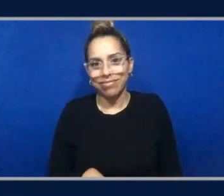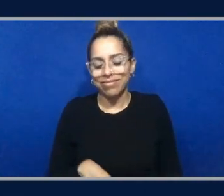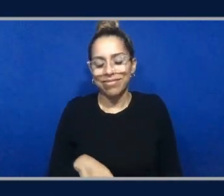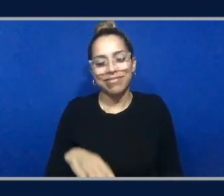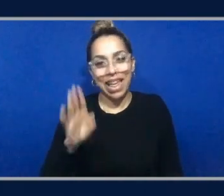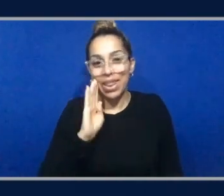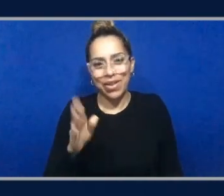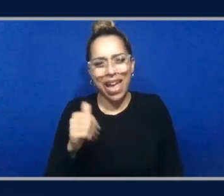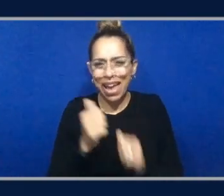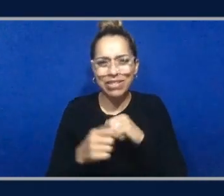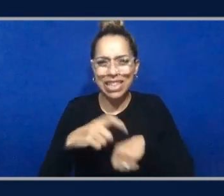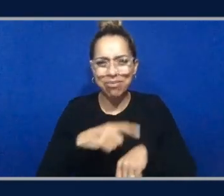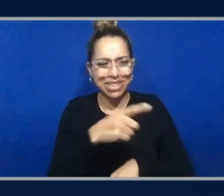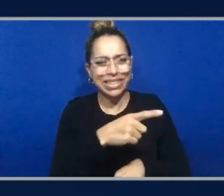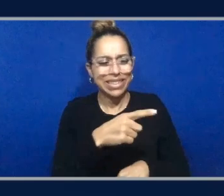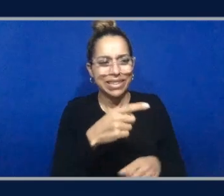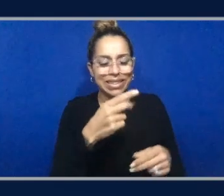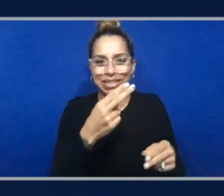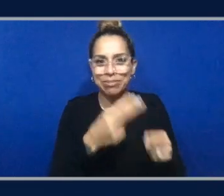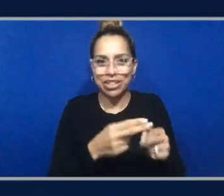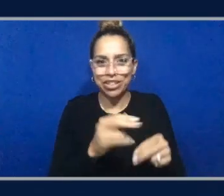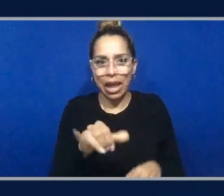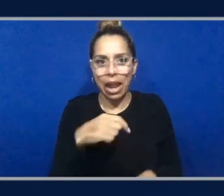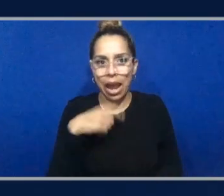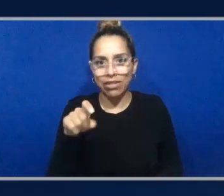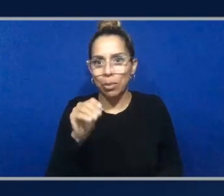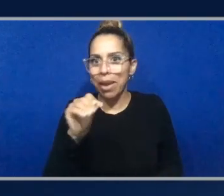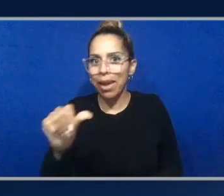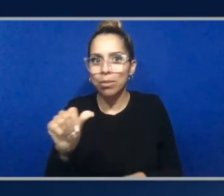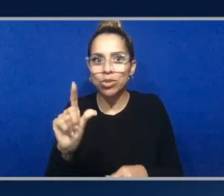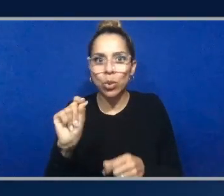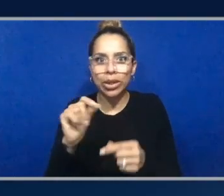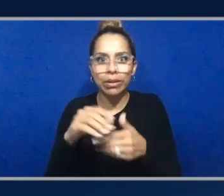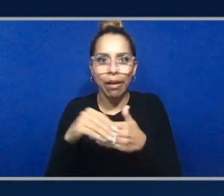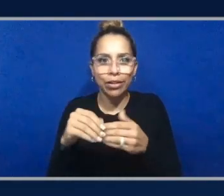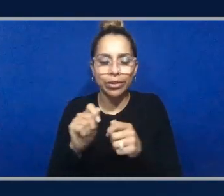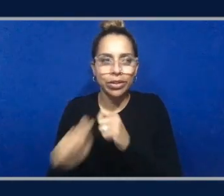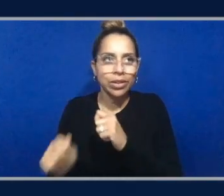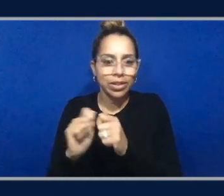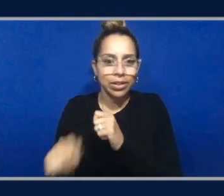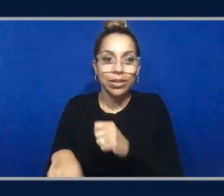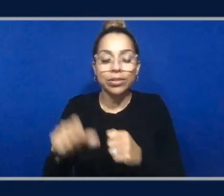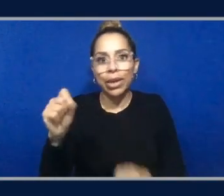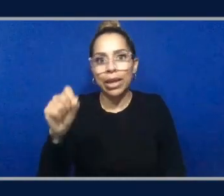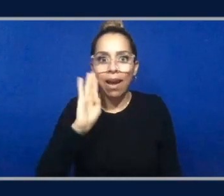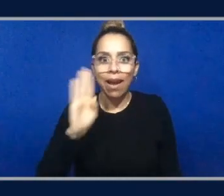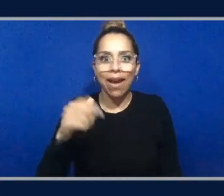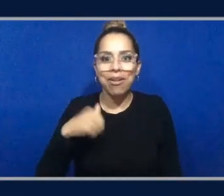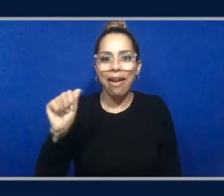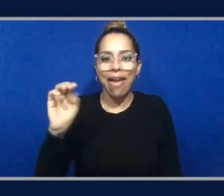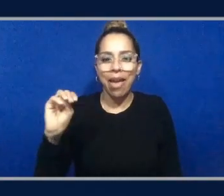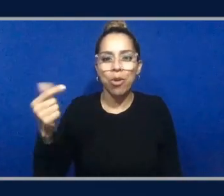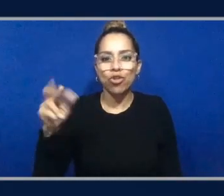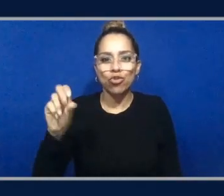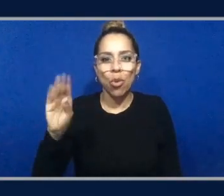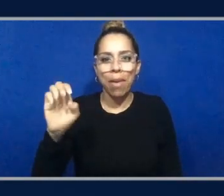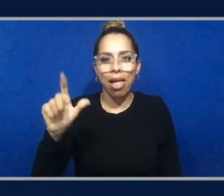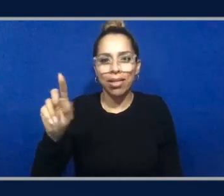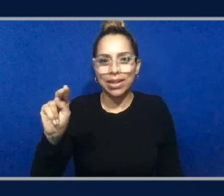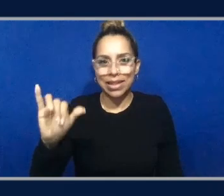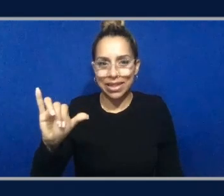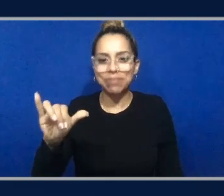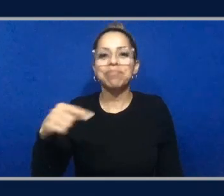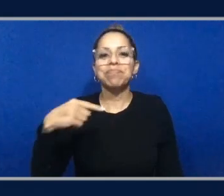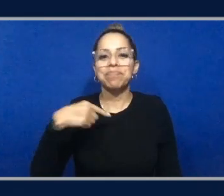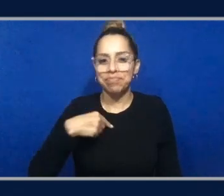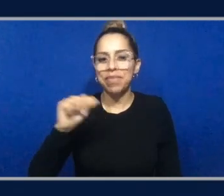says it, I got to pay him $20. Hey, I'm AM Grabelli. I am a developer advocate here at AWS, and we're